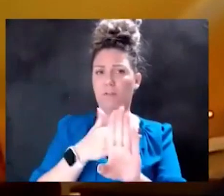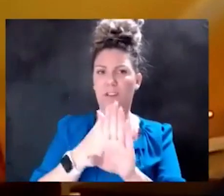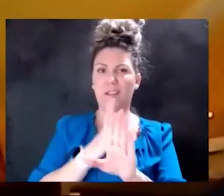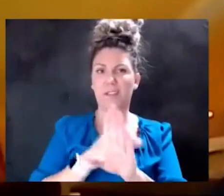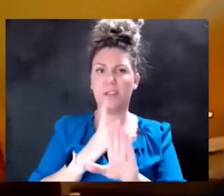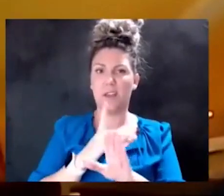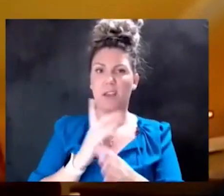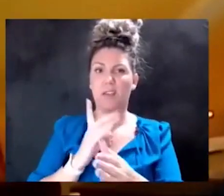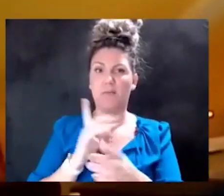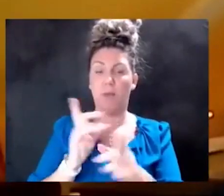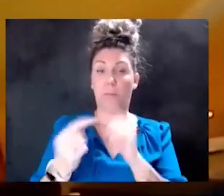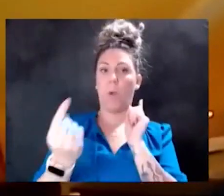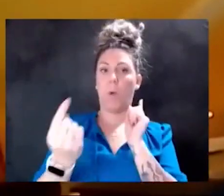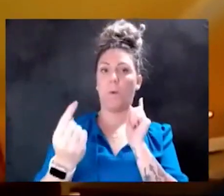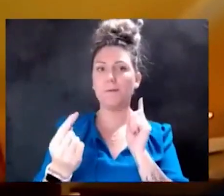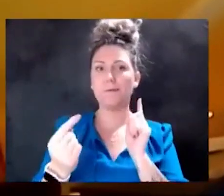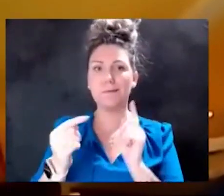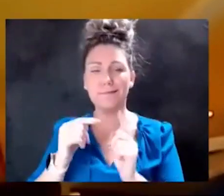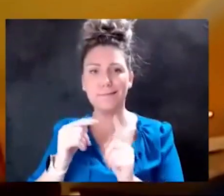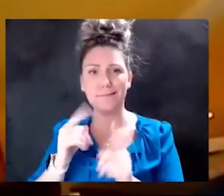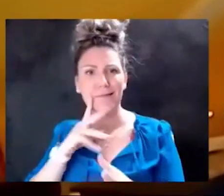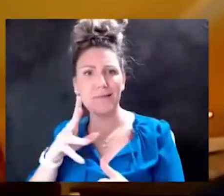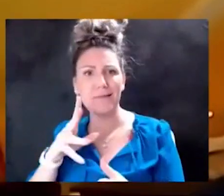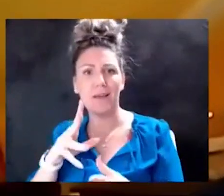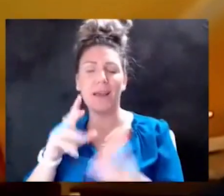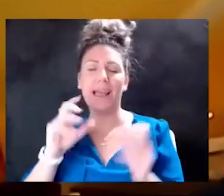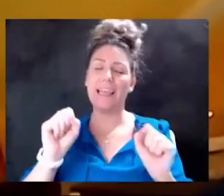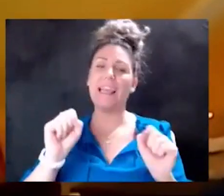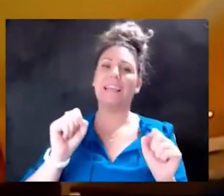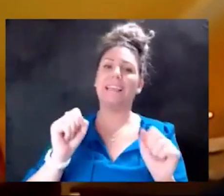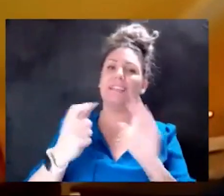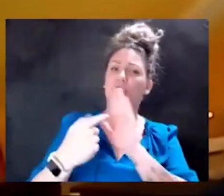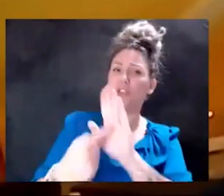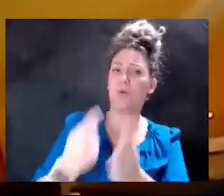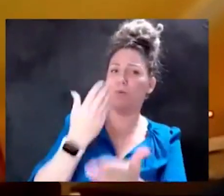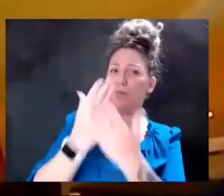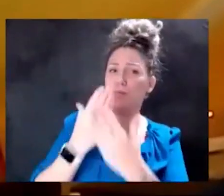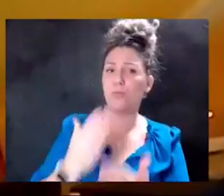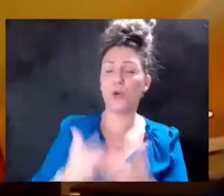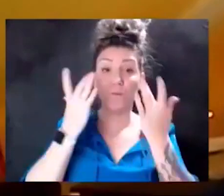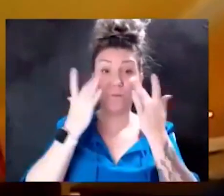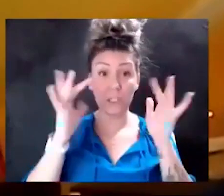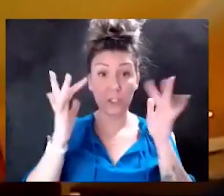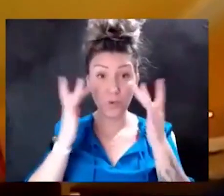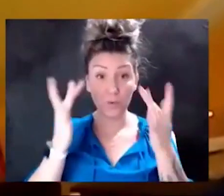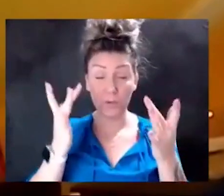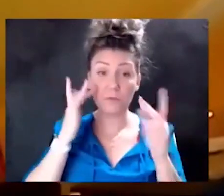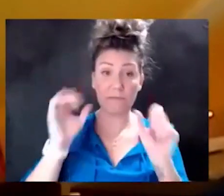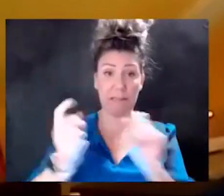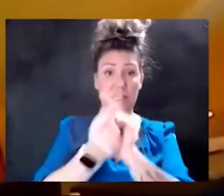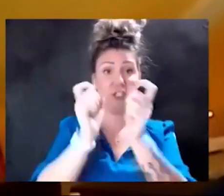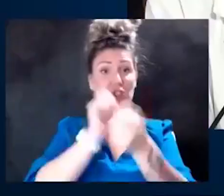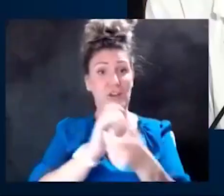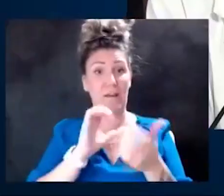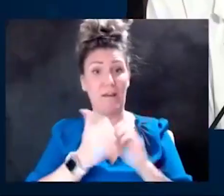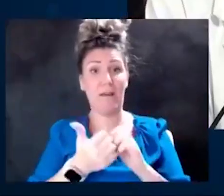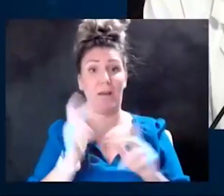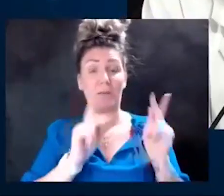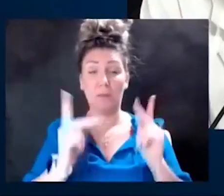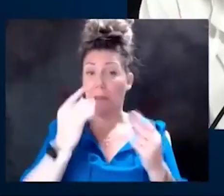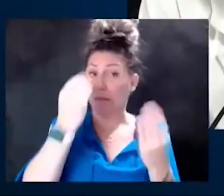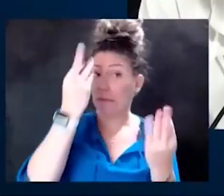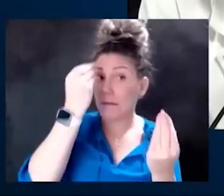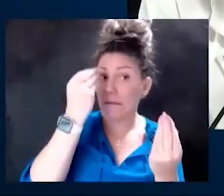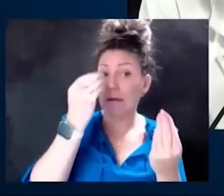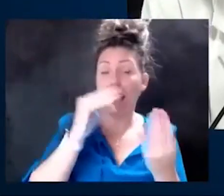wearing. So I think that shows us that visuals can change how people think, they can change how people behave, they can help us save lives. So we clearly